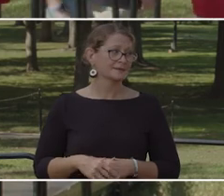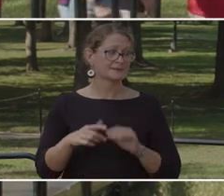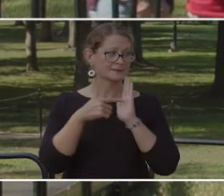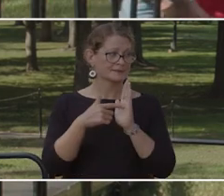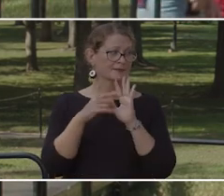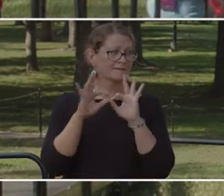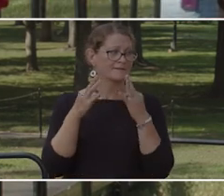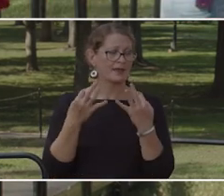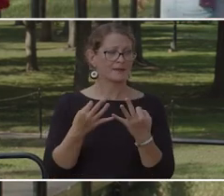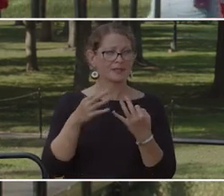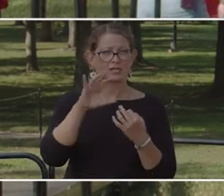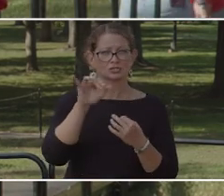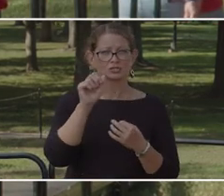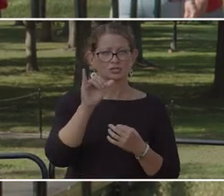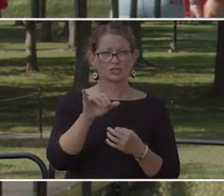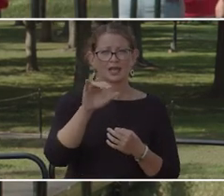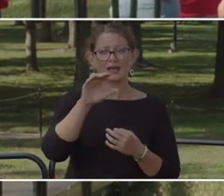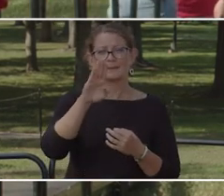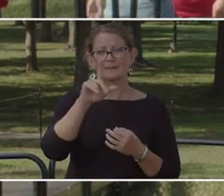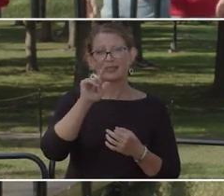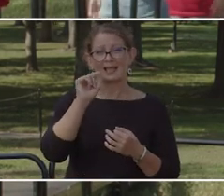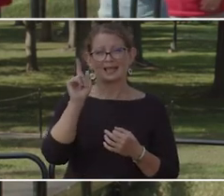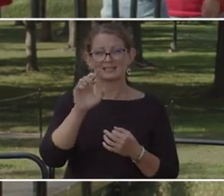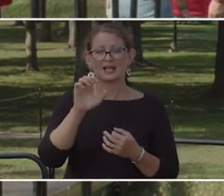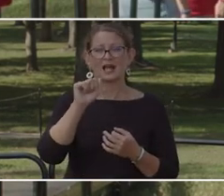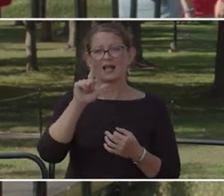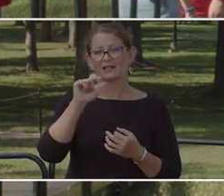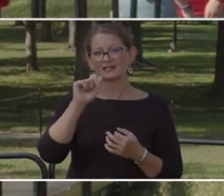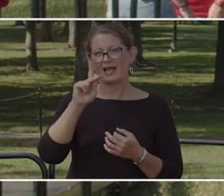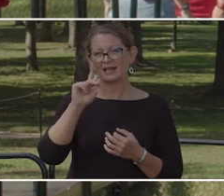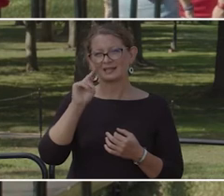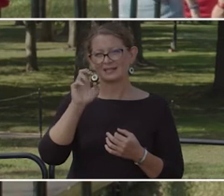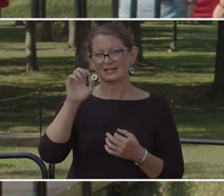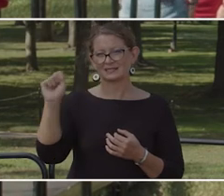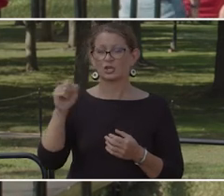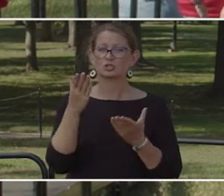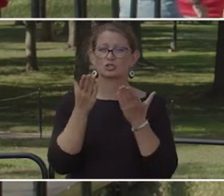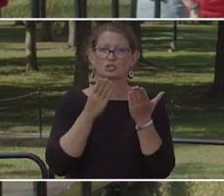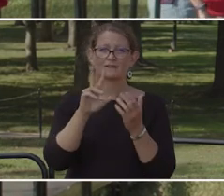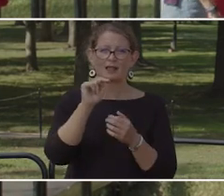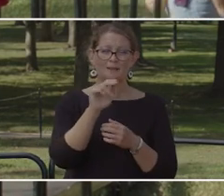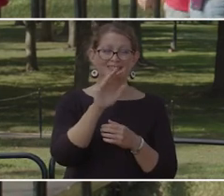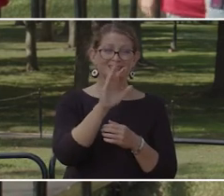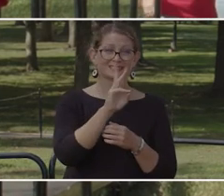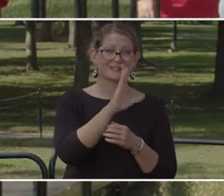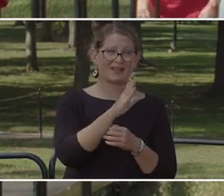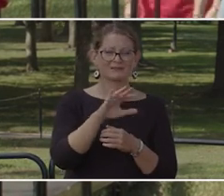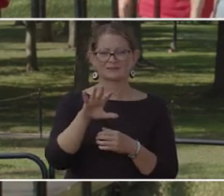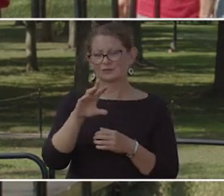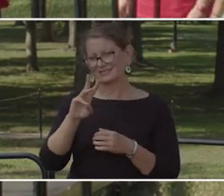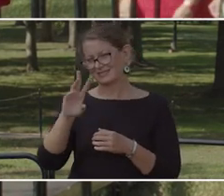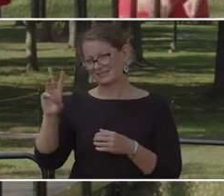On behalf of the family of J. Blaze Alaknis, served in Vietnam 1965 to